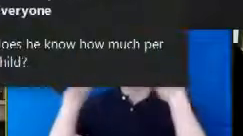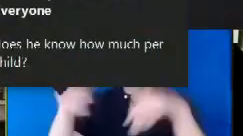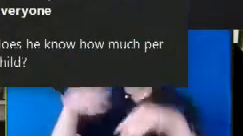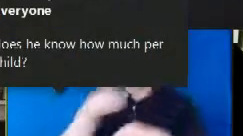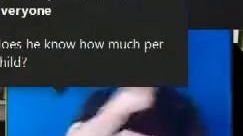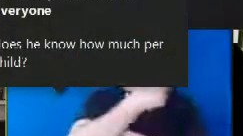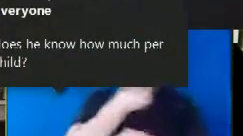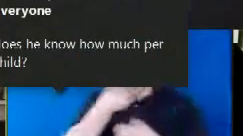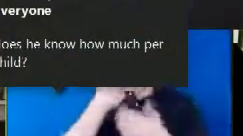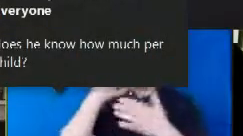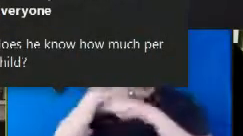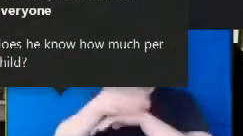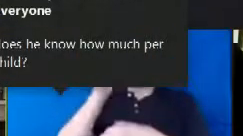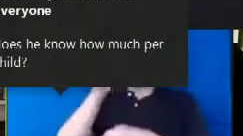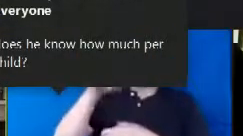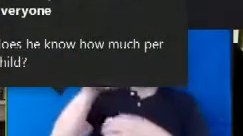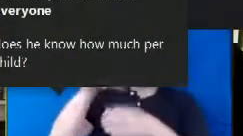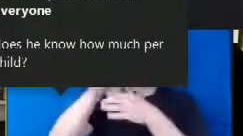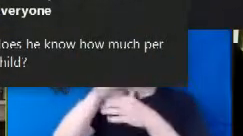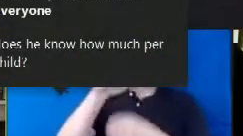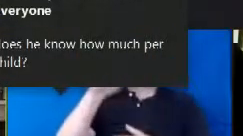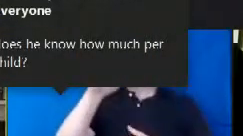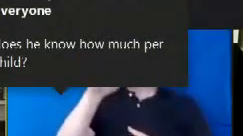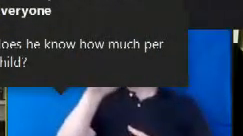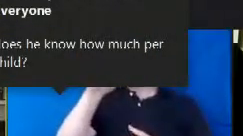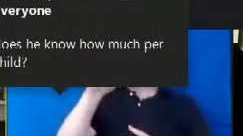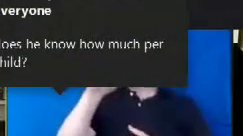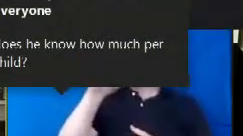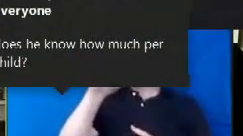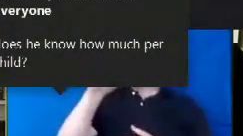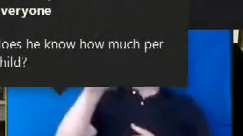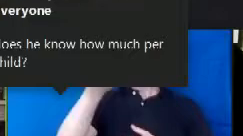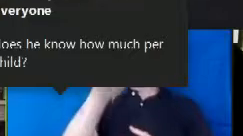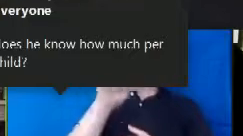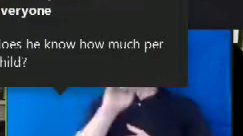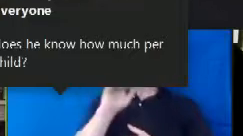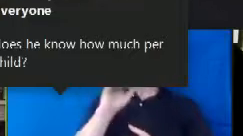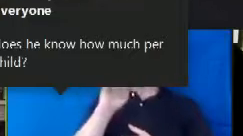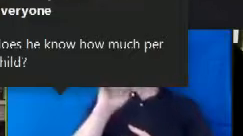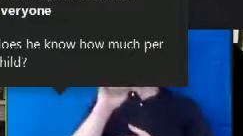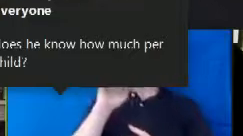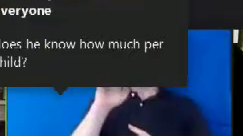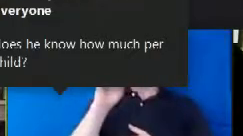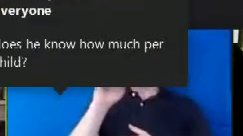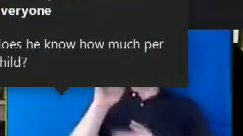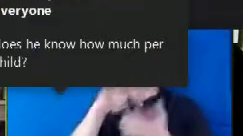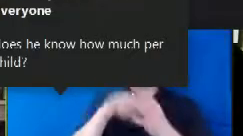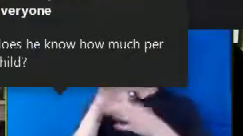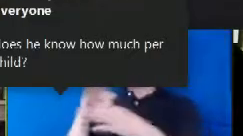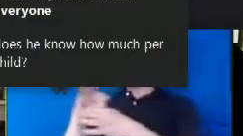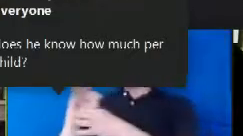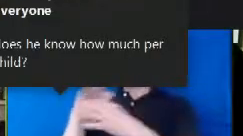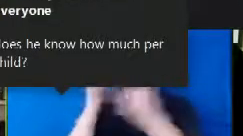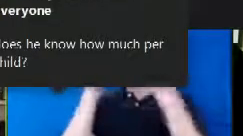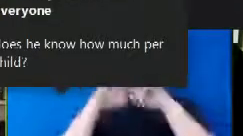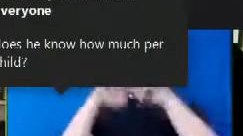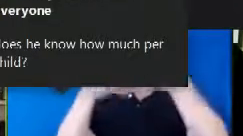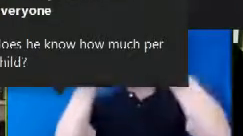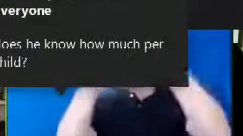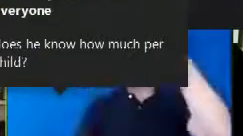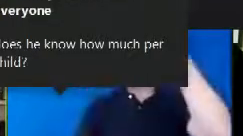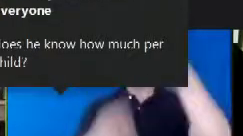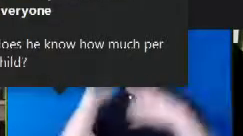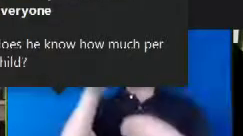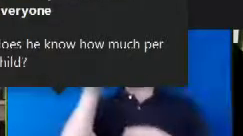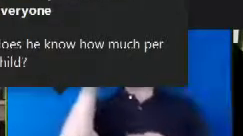vote-a-rama is when they have all these bills that people want to do, all these amendments to the bill that people want to pass, and they just do them all one at a